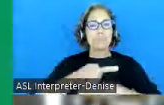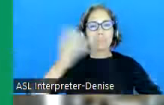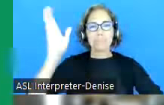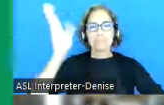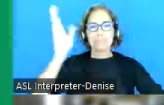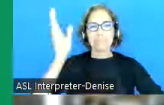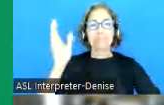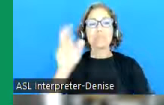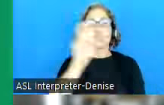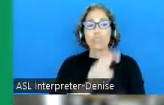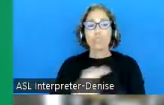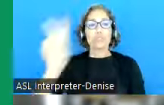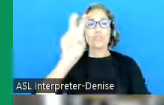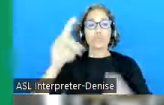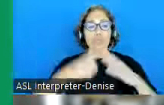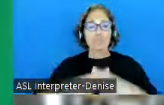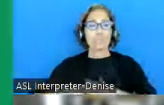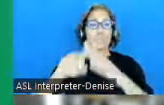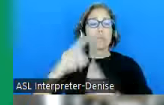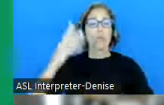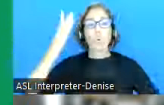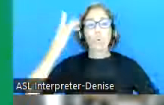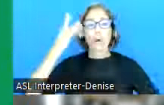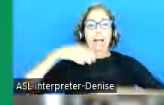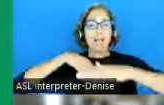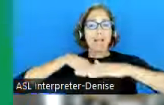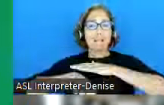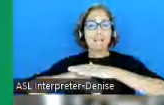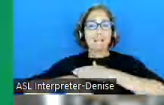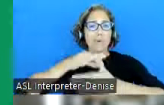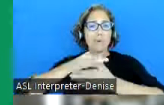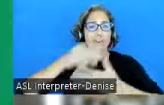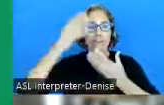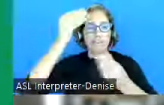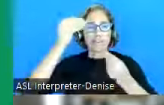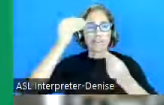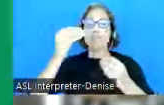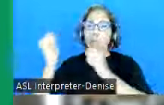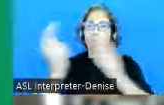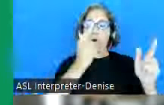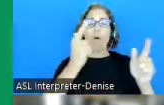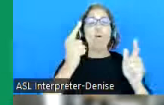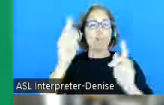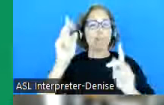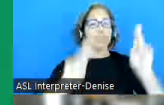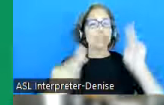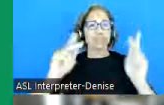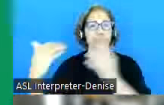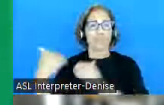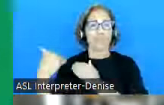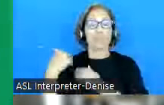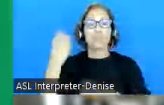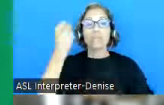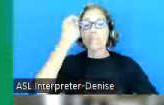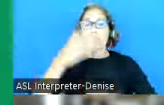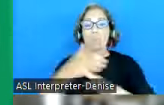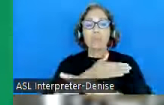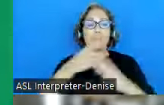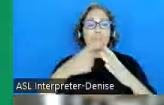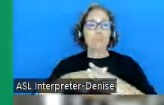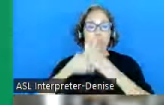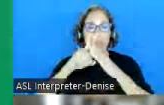The Journey Begins, Why Accessible Content is Everyone's Responsibility. But before we begin, we have a few